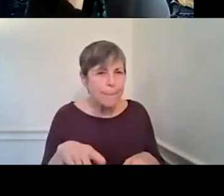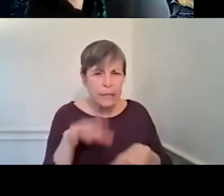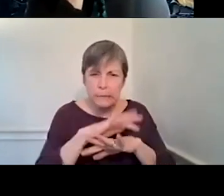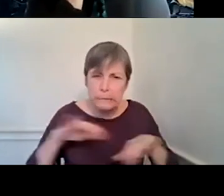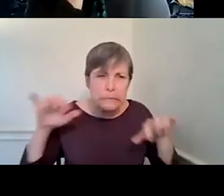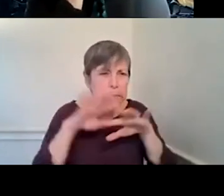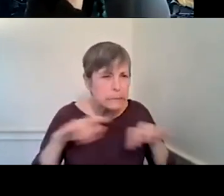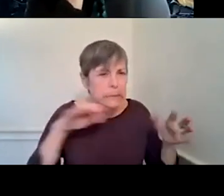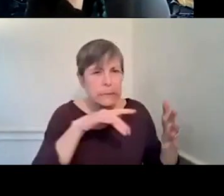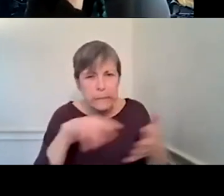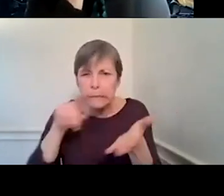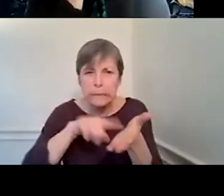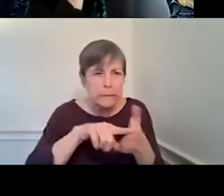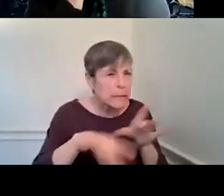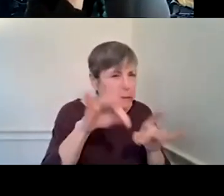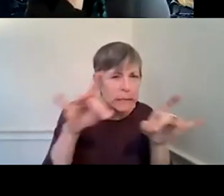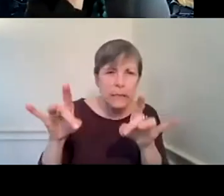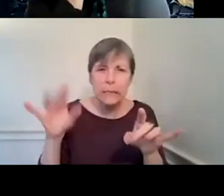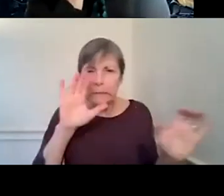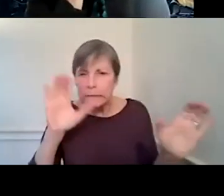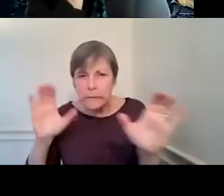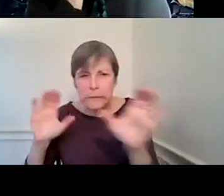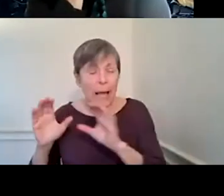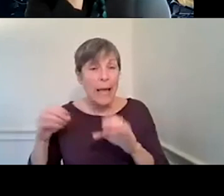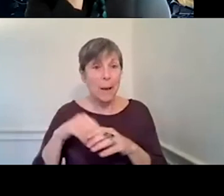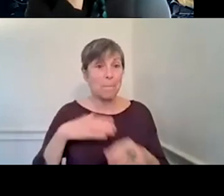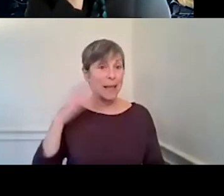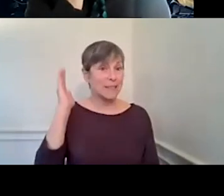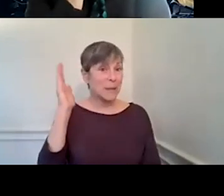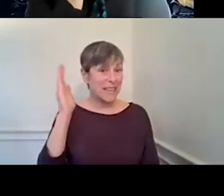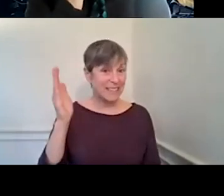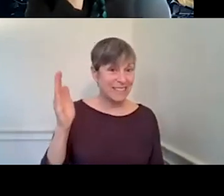And so I came up with this in my speech,